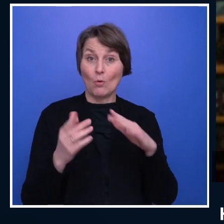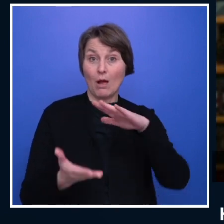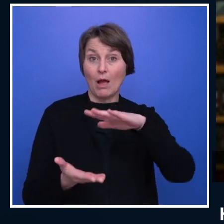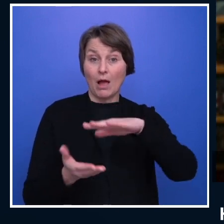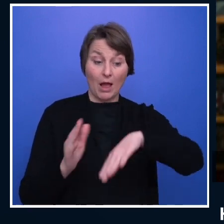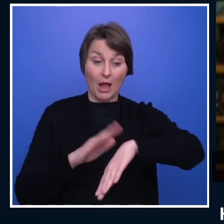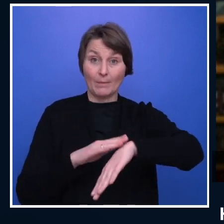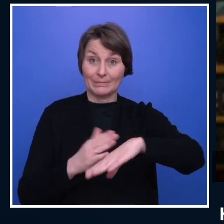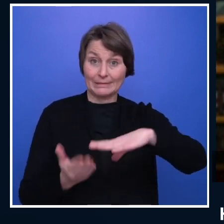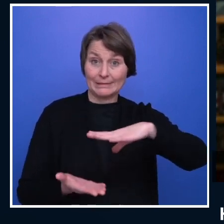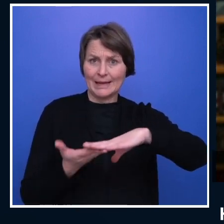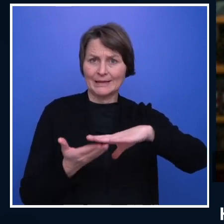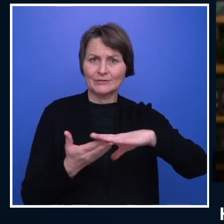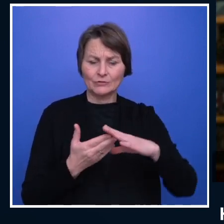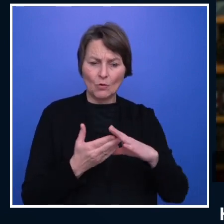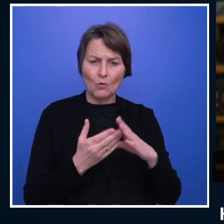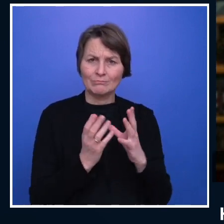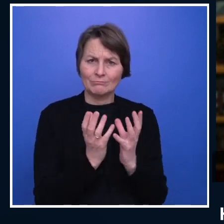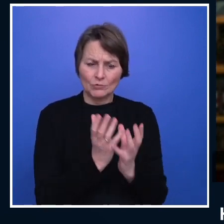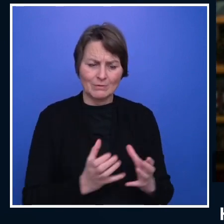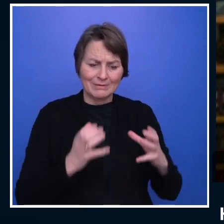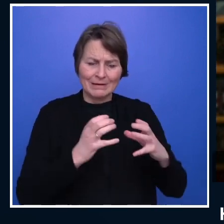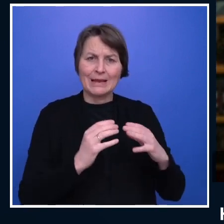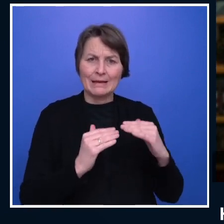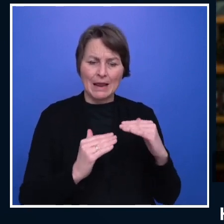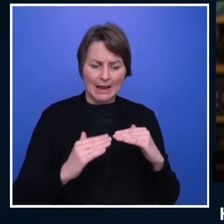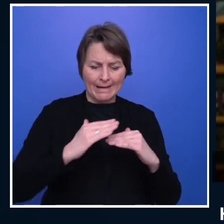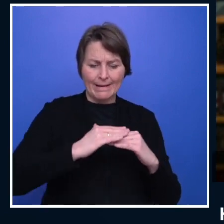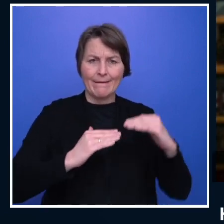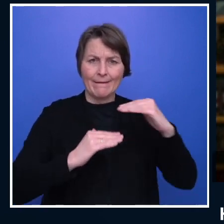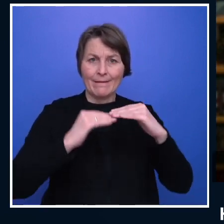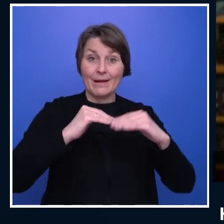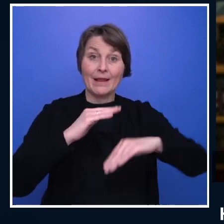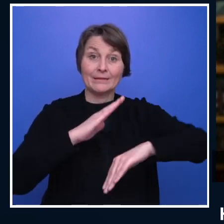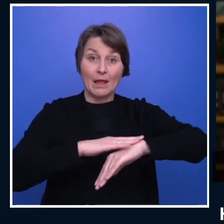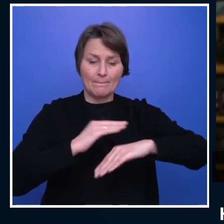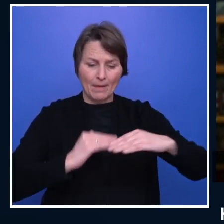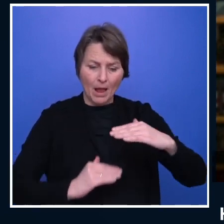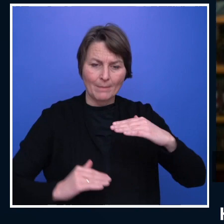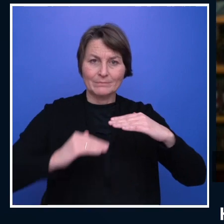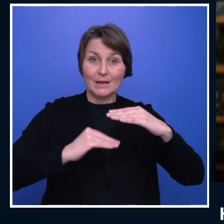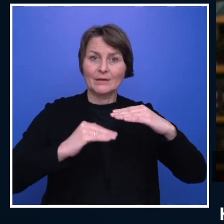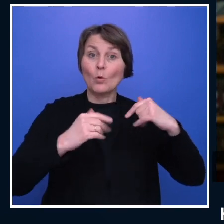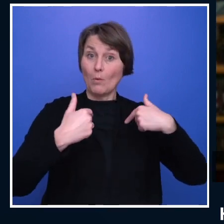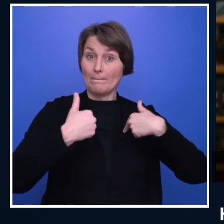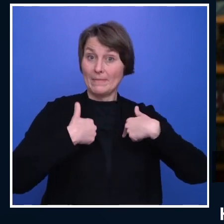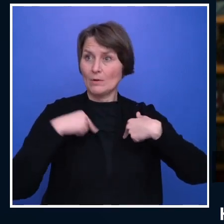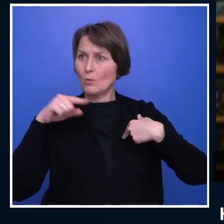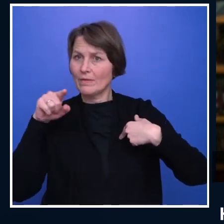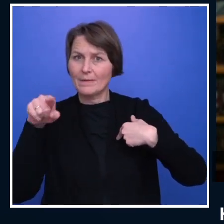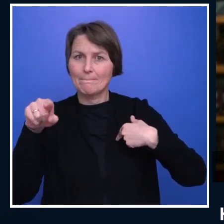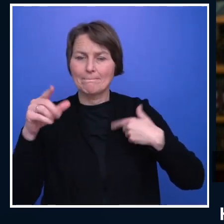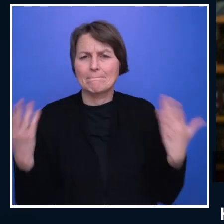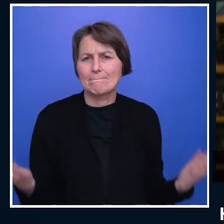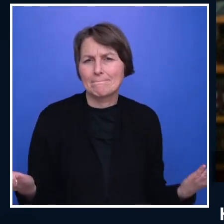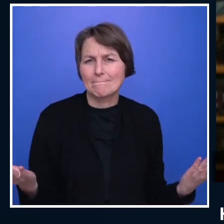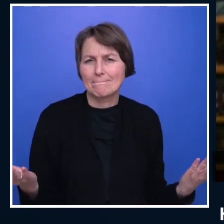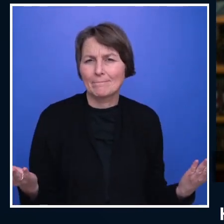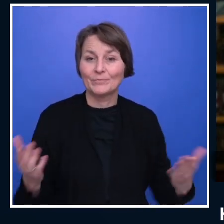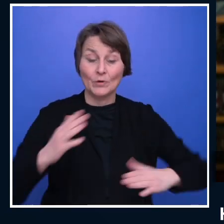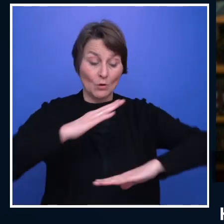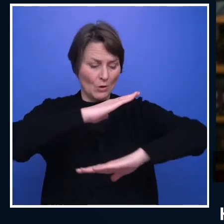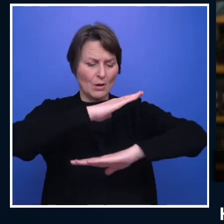layers updated, or do I want to let them do it? It's basically how platform as a service do I want it to